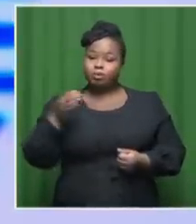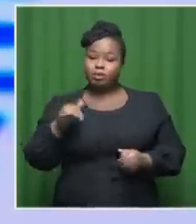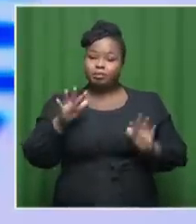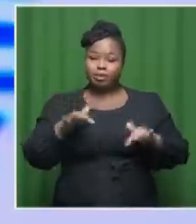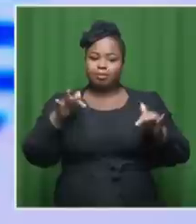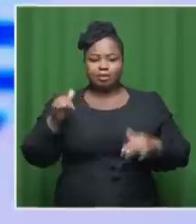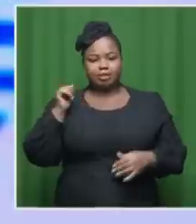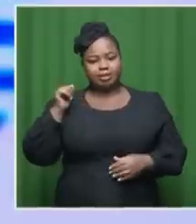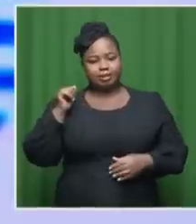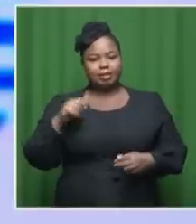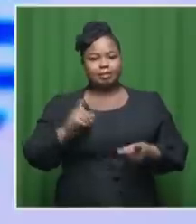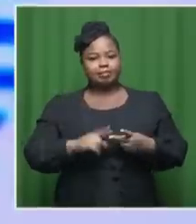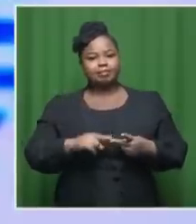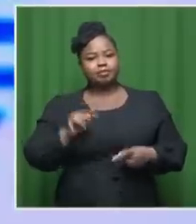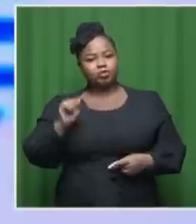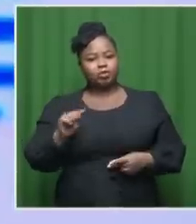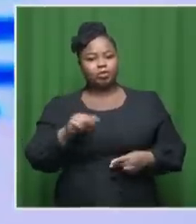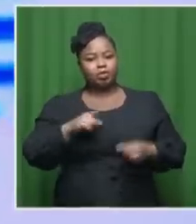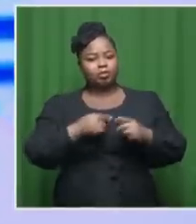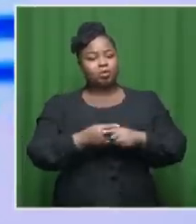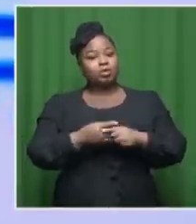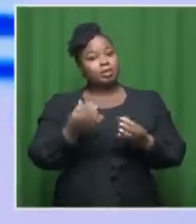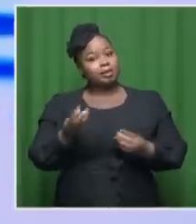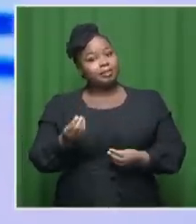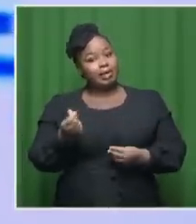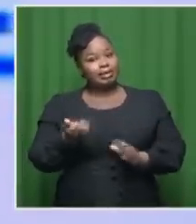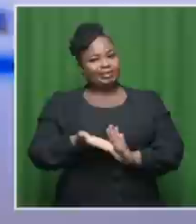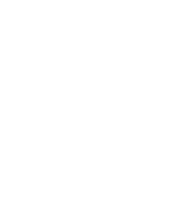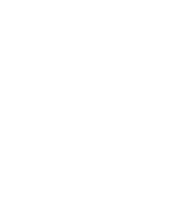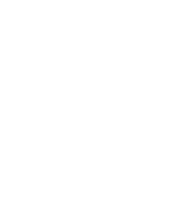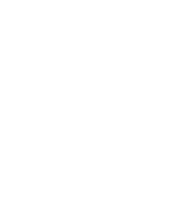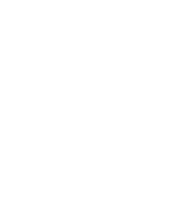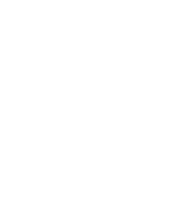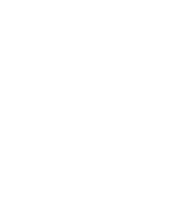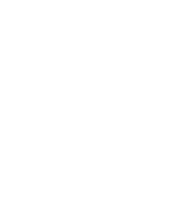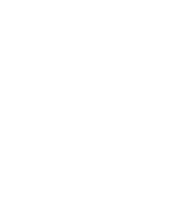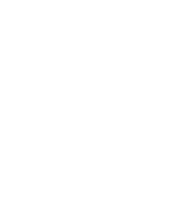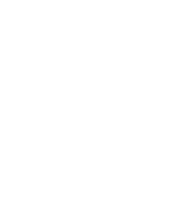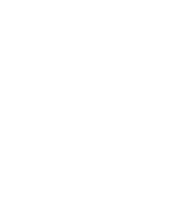appeared before Parliament yesterday and speaking about the fortunes turning at Denel.